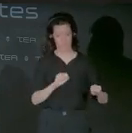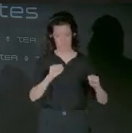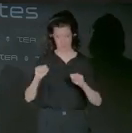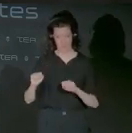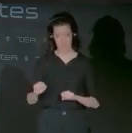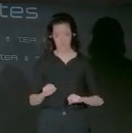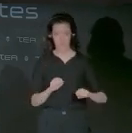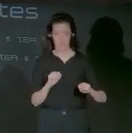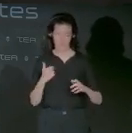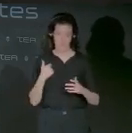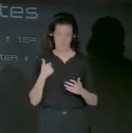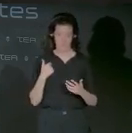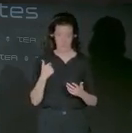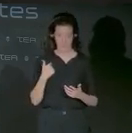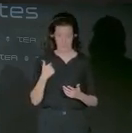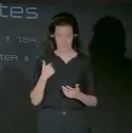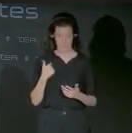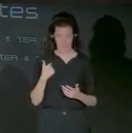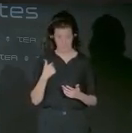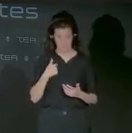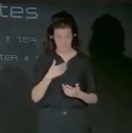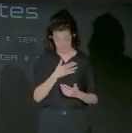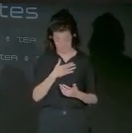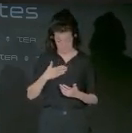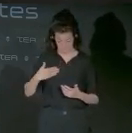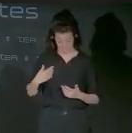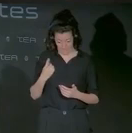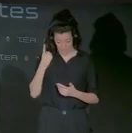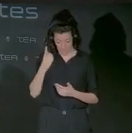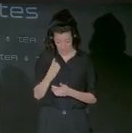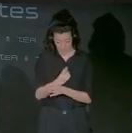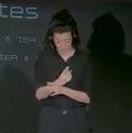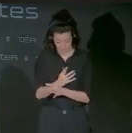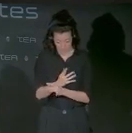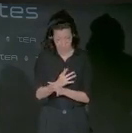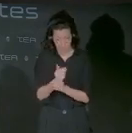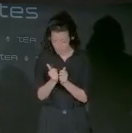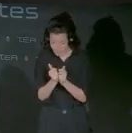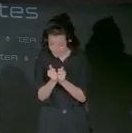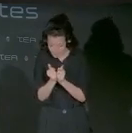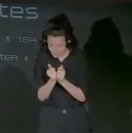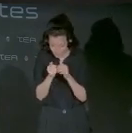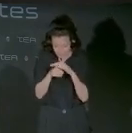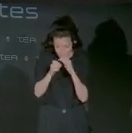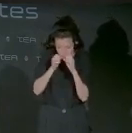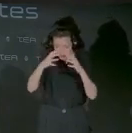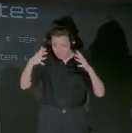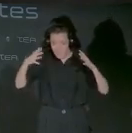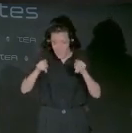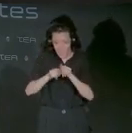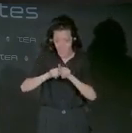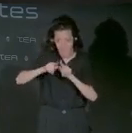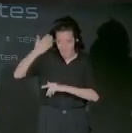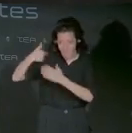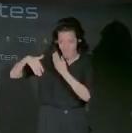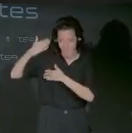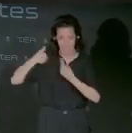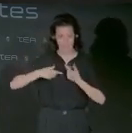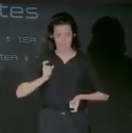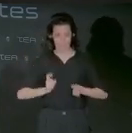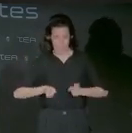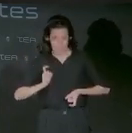West, then I should be allowed to do all kinds of things which are illegal. I should be able to own slaves. I should be able